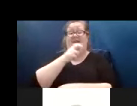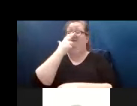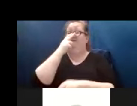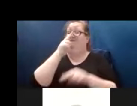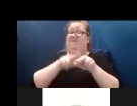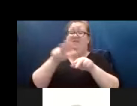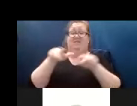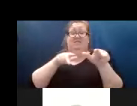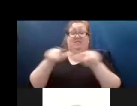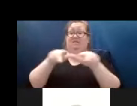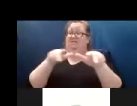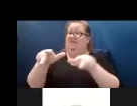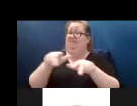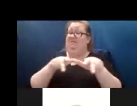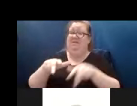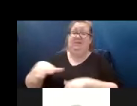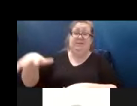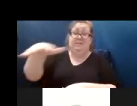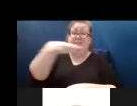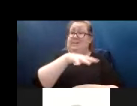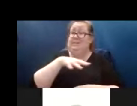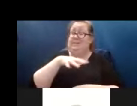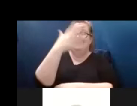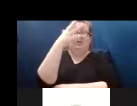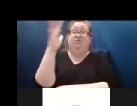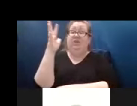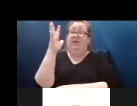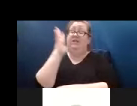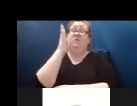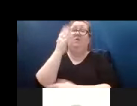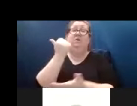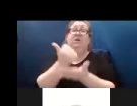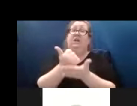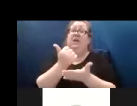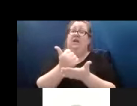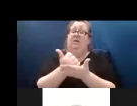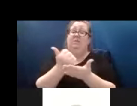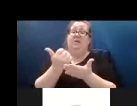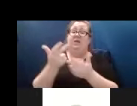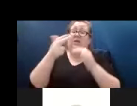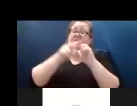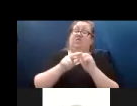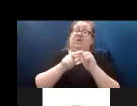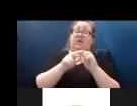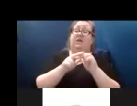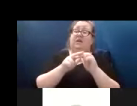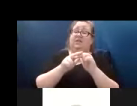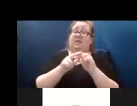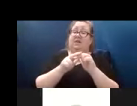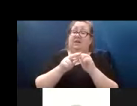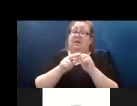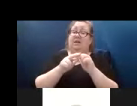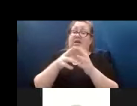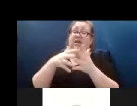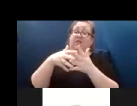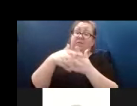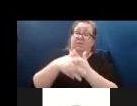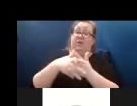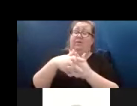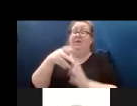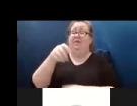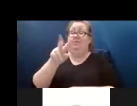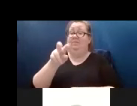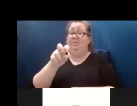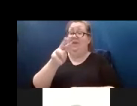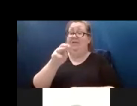around. So trees would also increase our permeous pavement, but